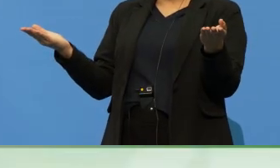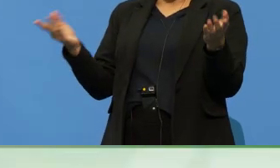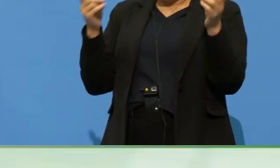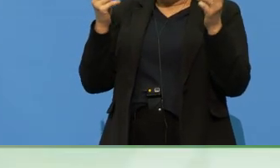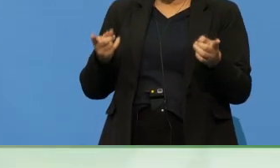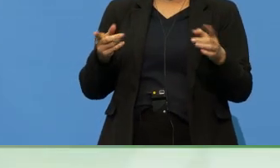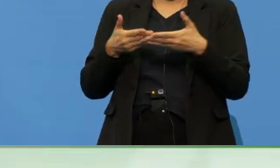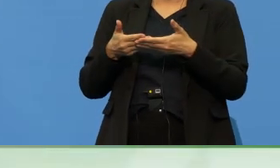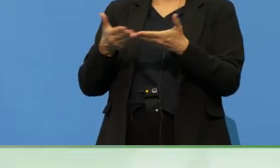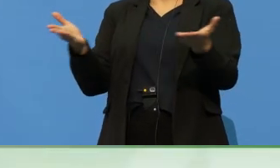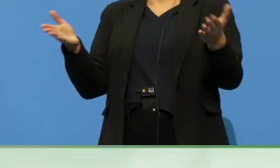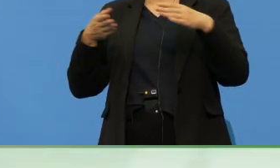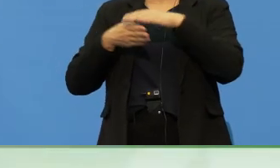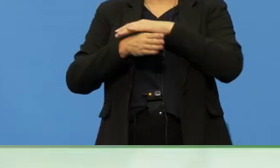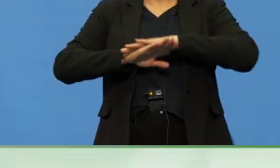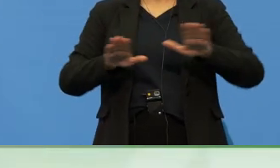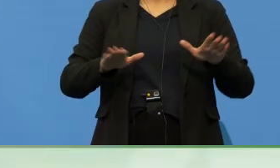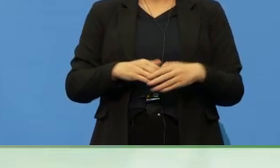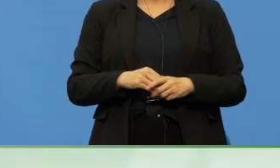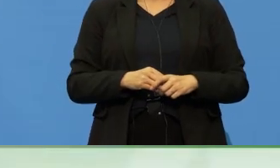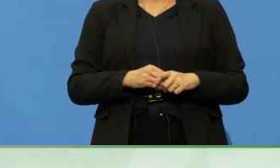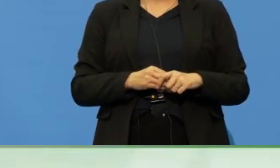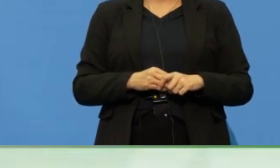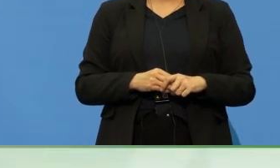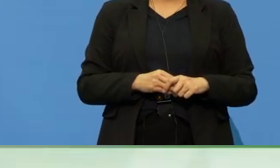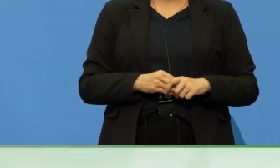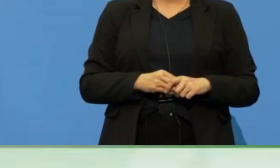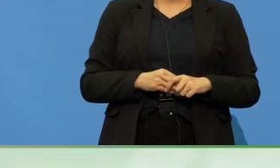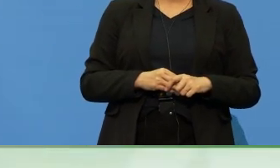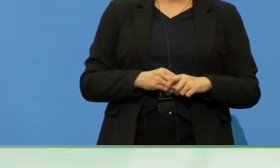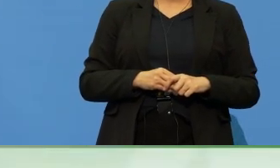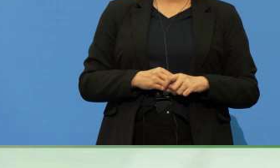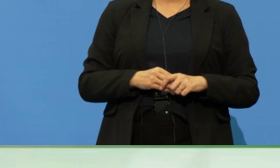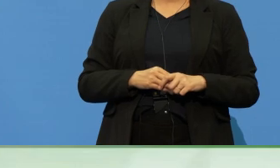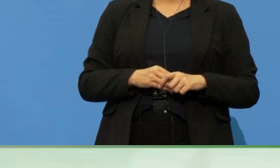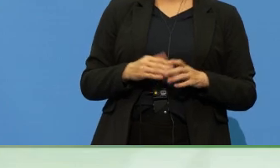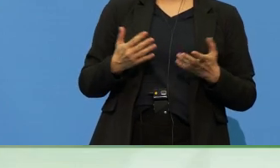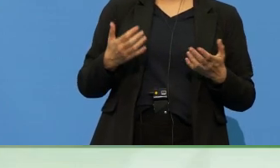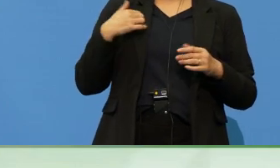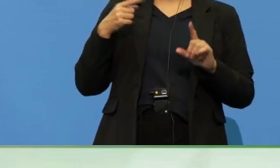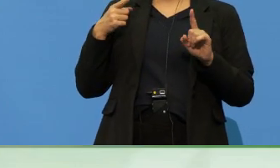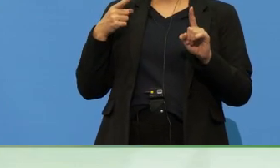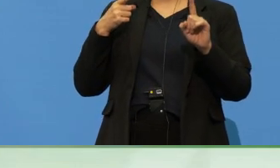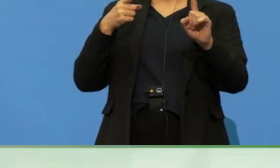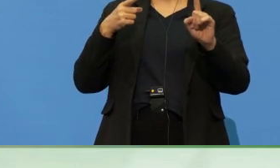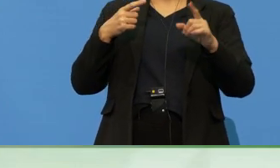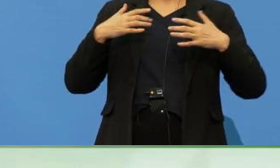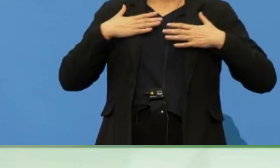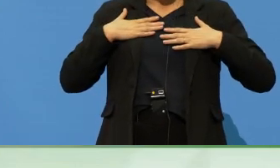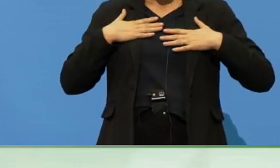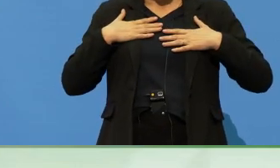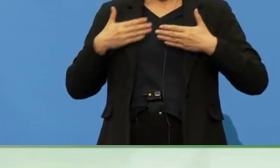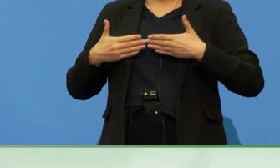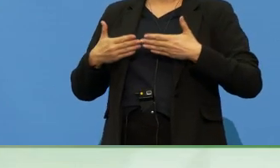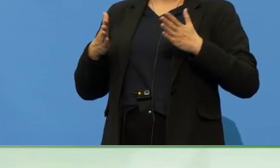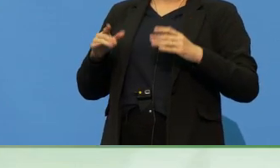So that's really, I don't know, Stefan, if you want to add something, but that's really our ambition to open this. What we want,